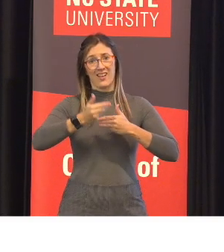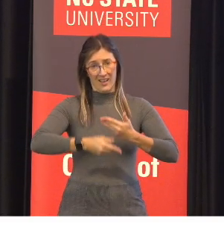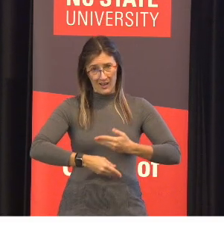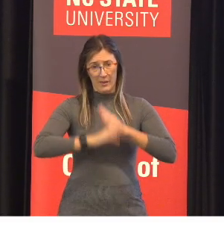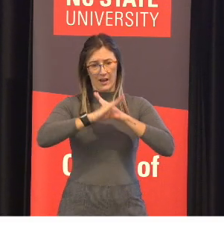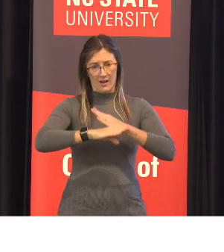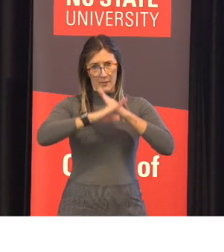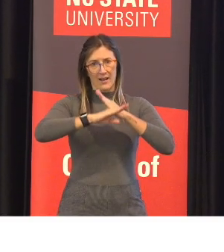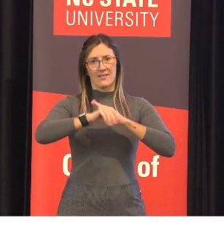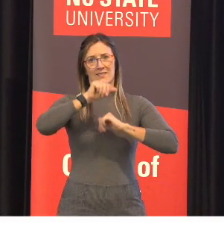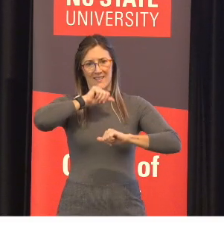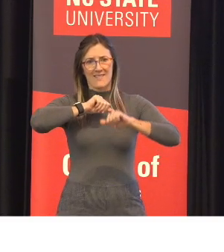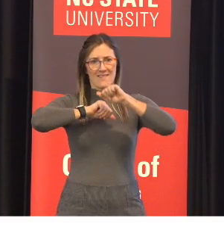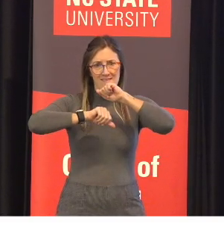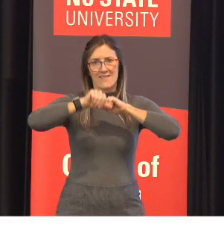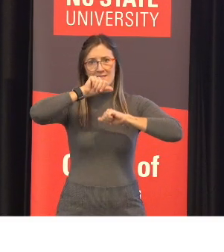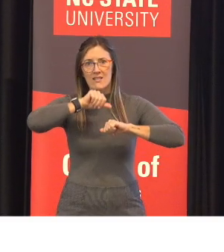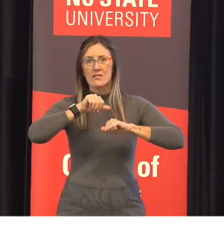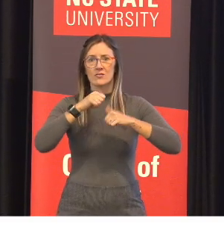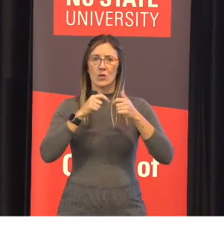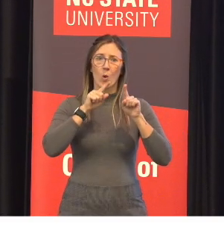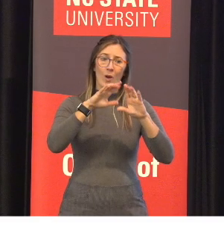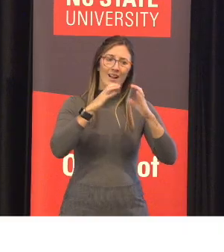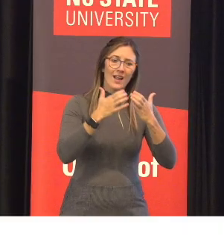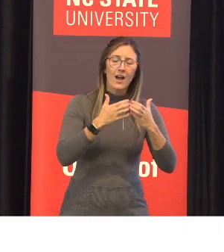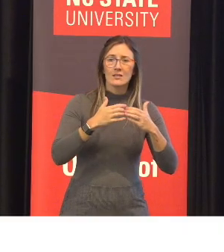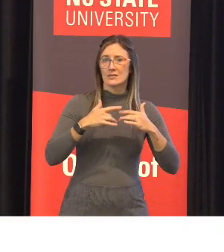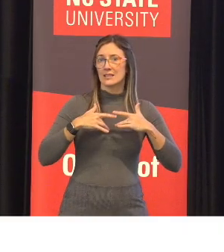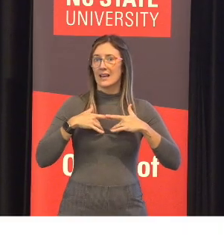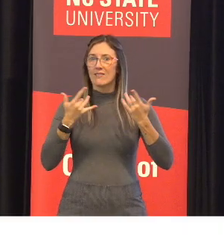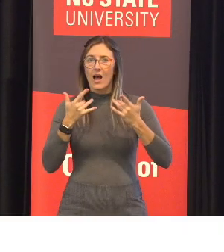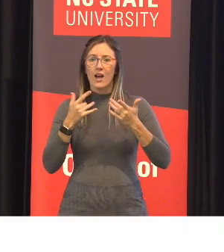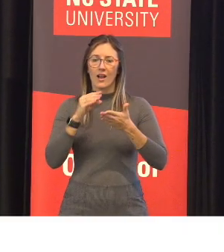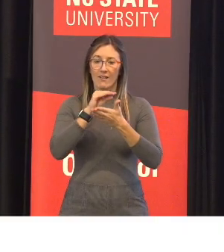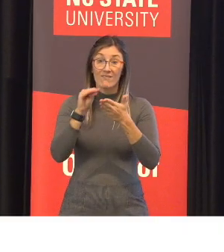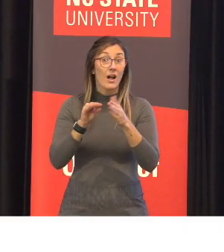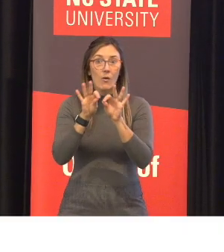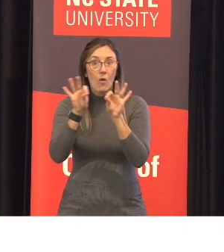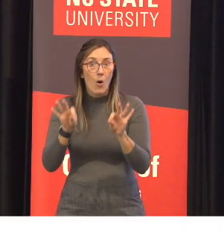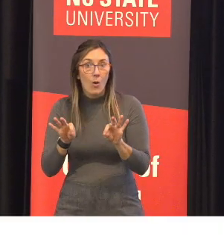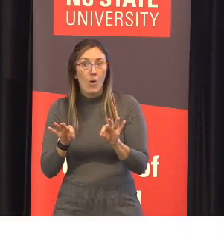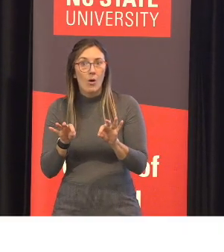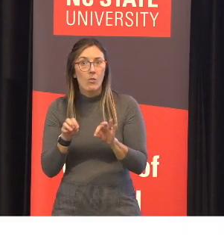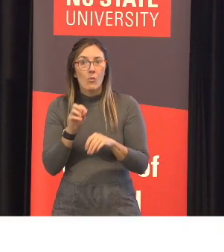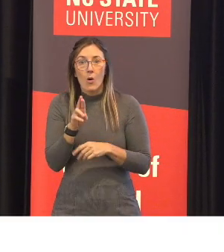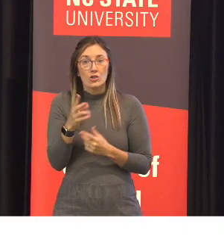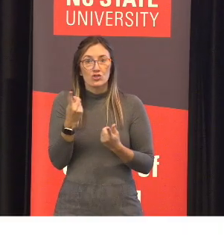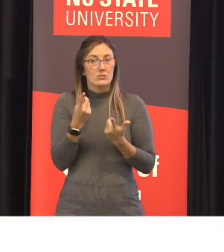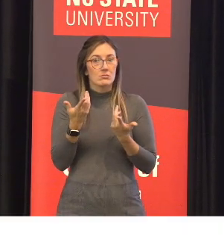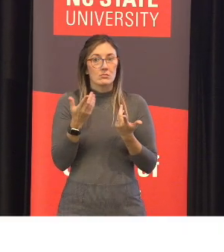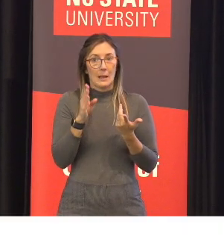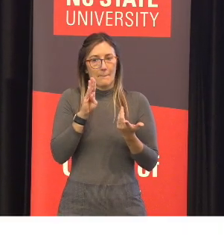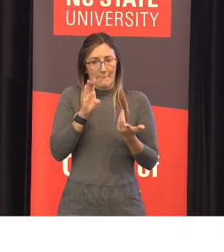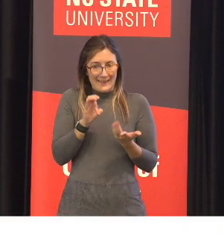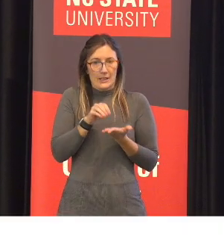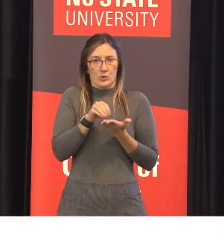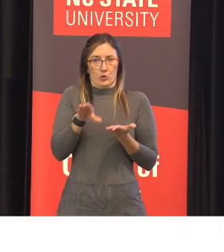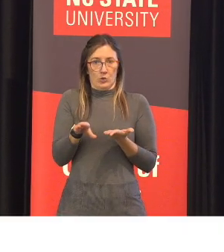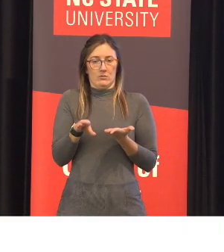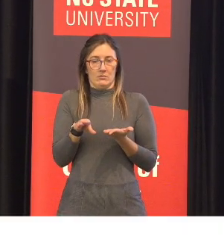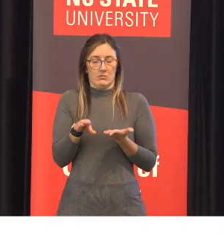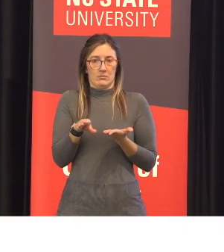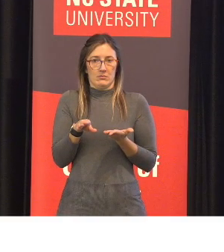try to go to an event or to class or to fill out a form or just simply to be a student like everyone else,